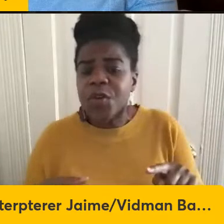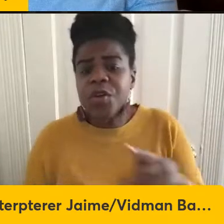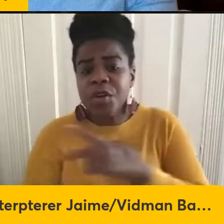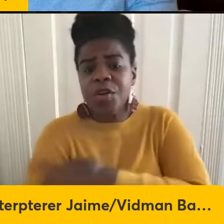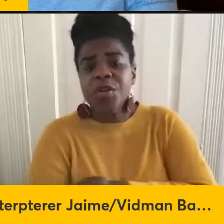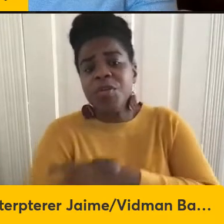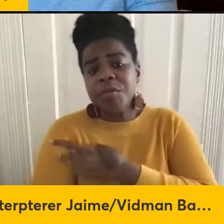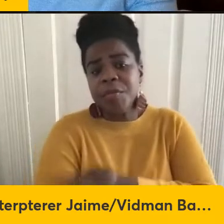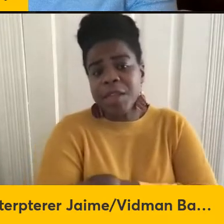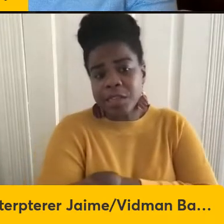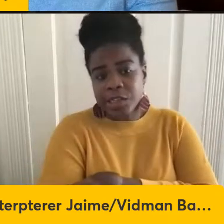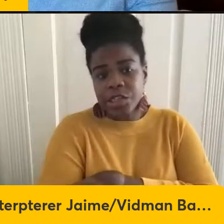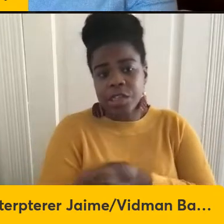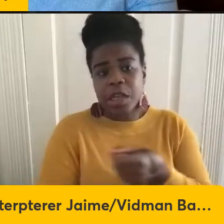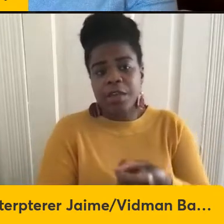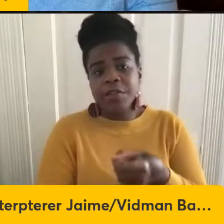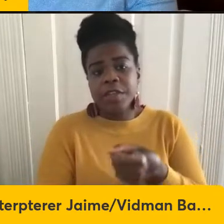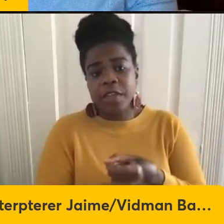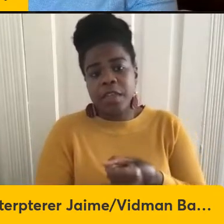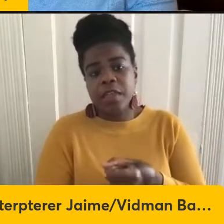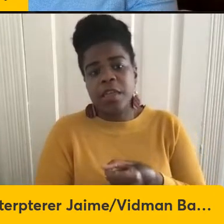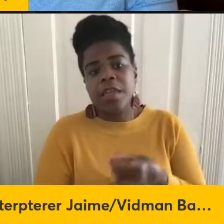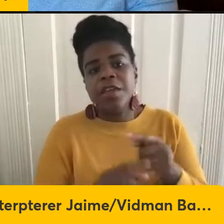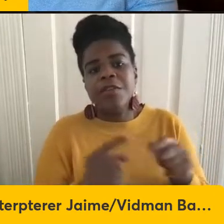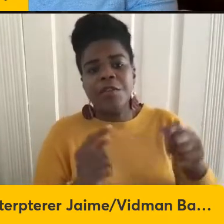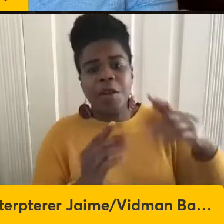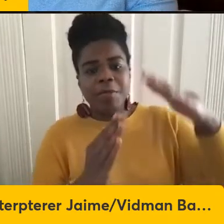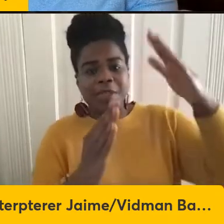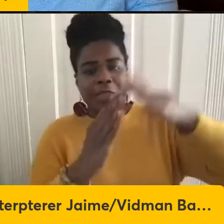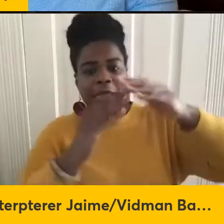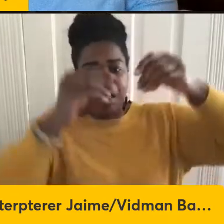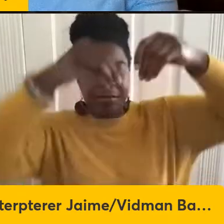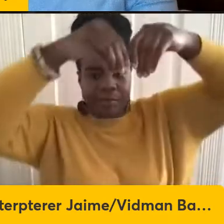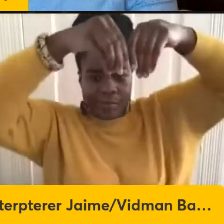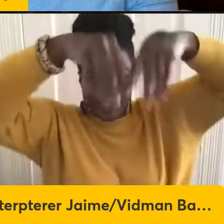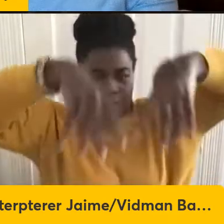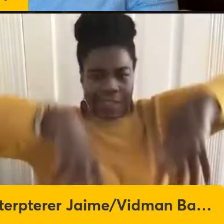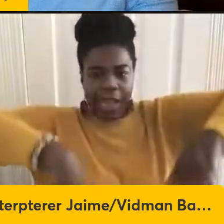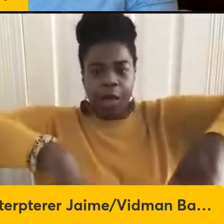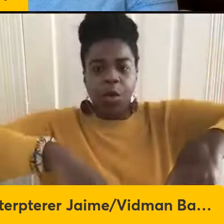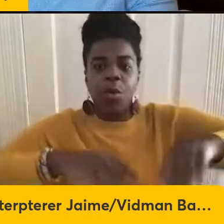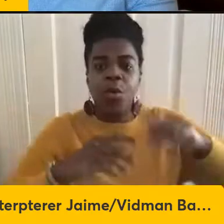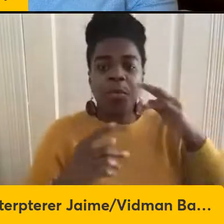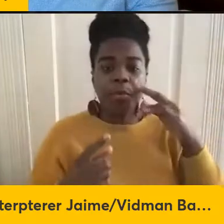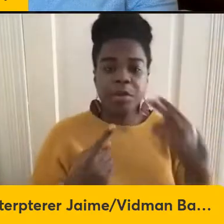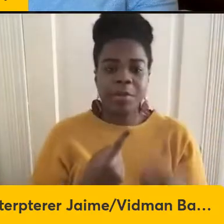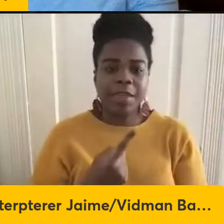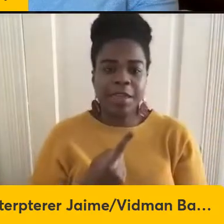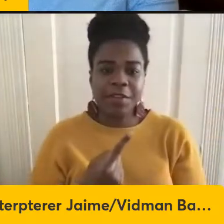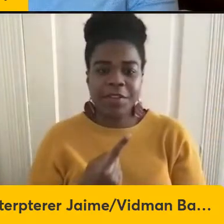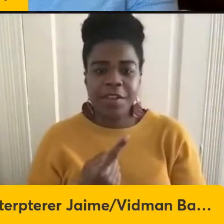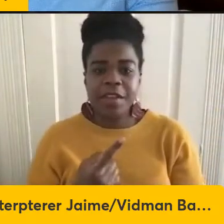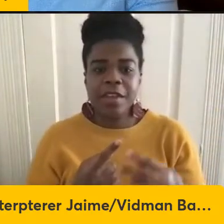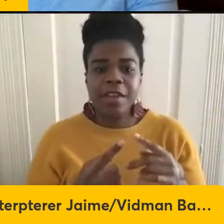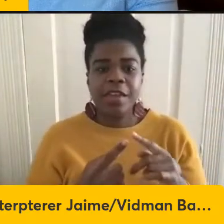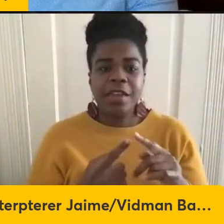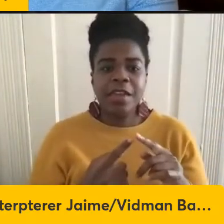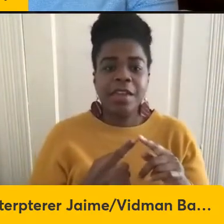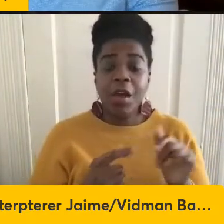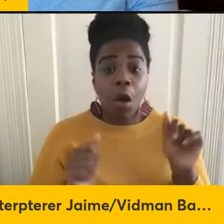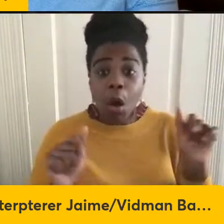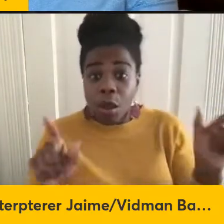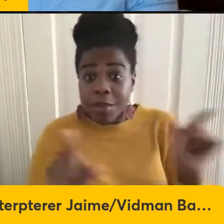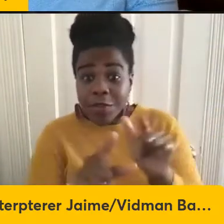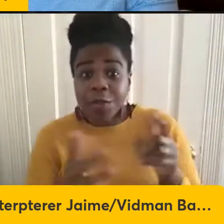to make a difference from a top-down perspective? And, I would love to hear from all of